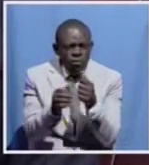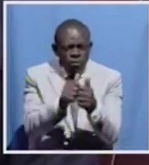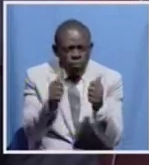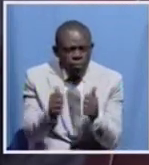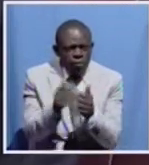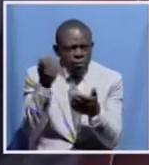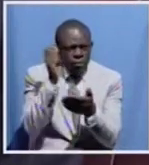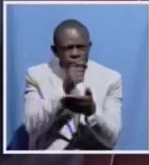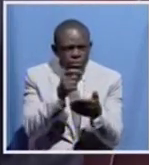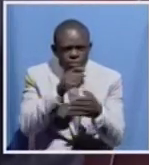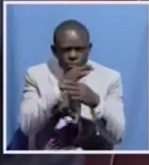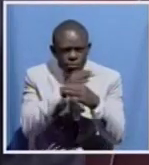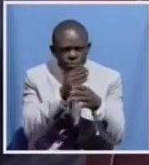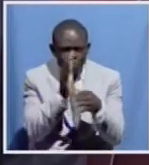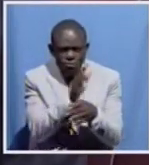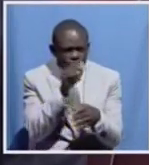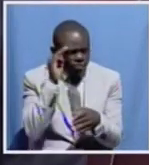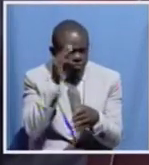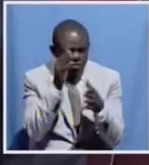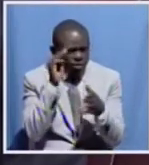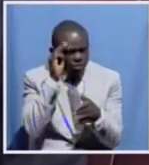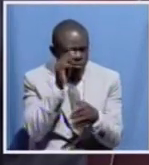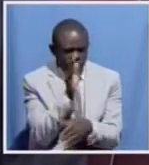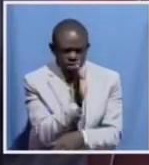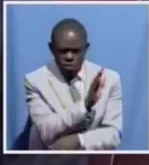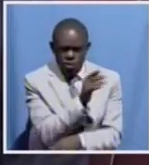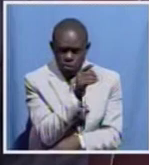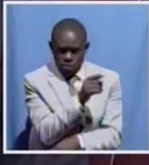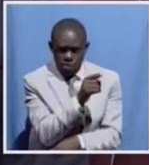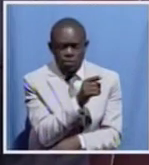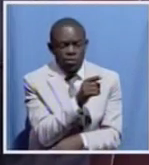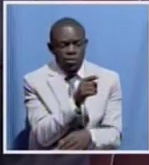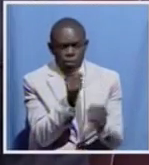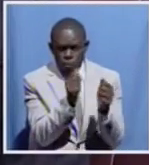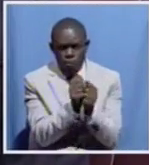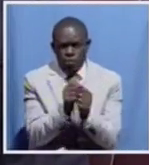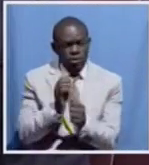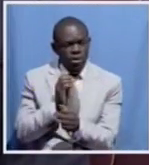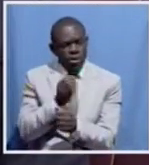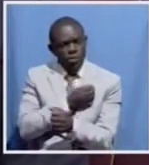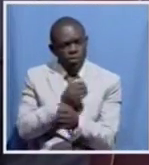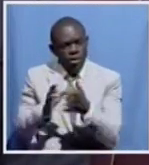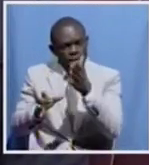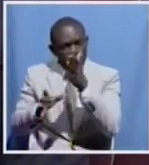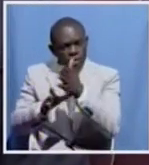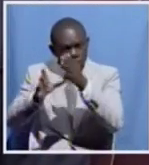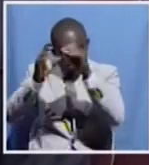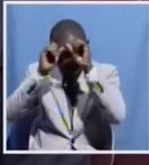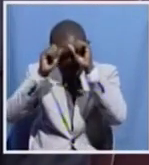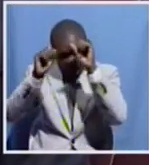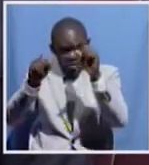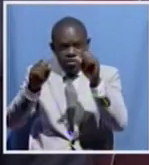Dr. Johannes Peterlich, and our Vice President, the second most